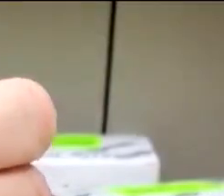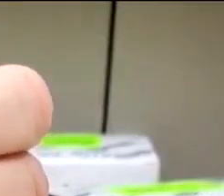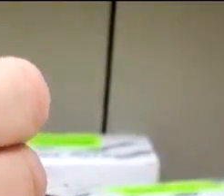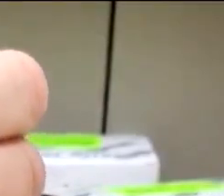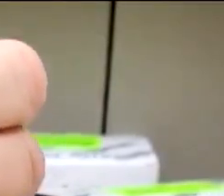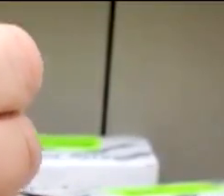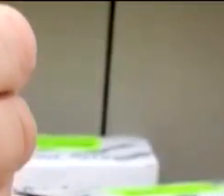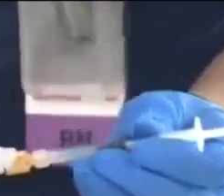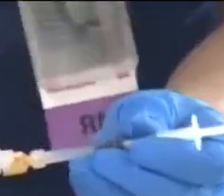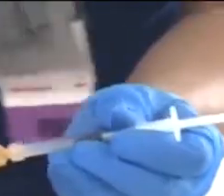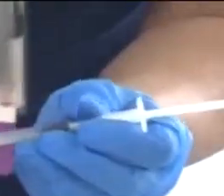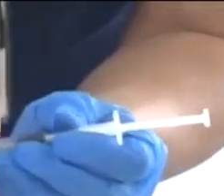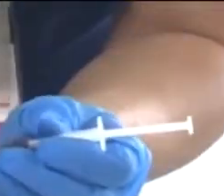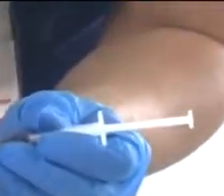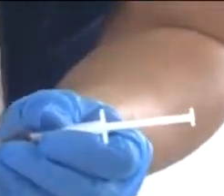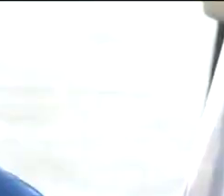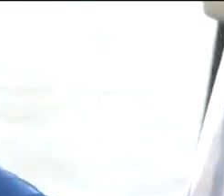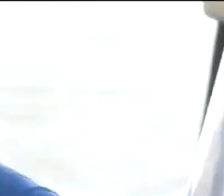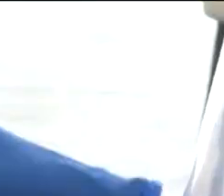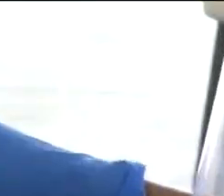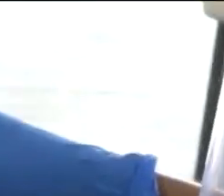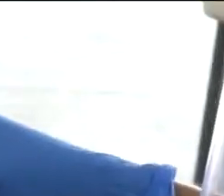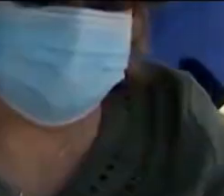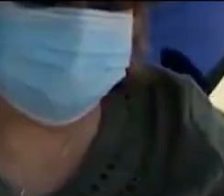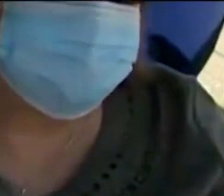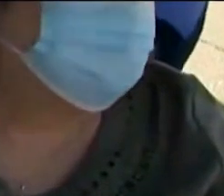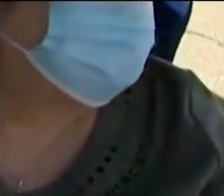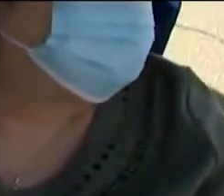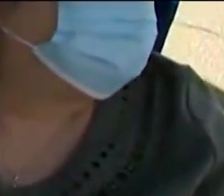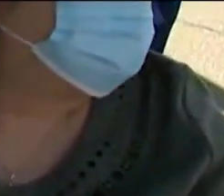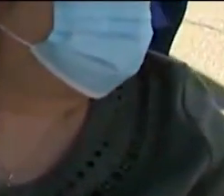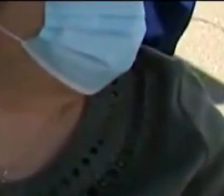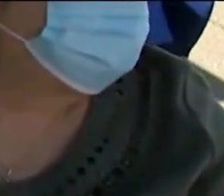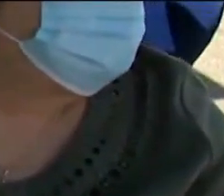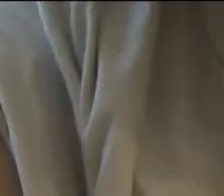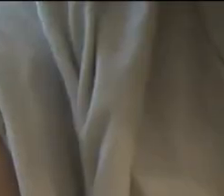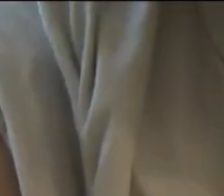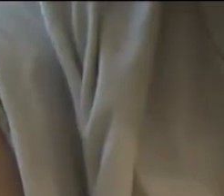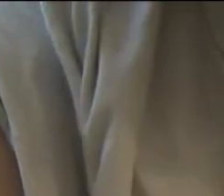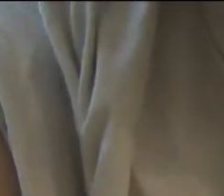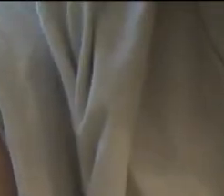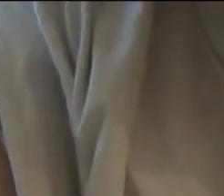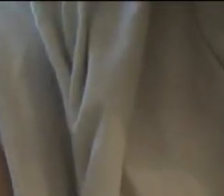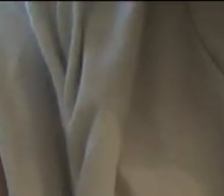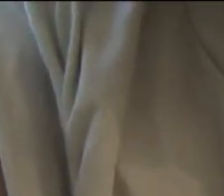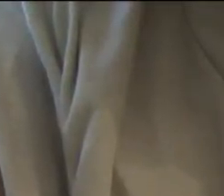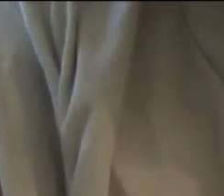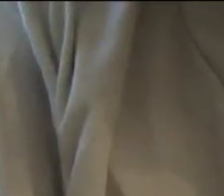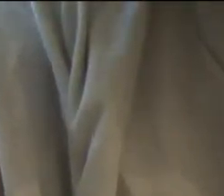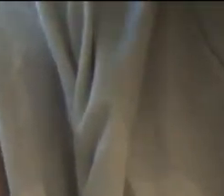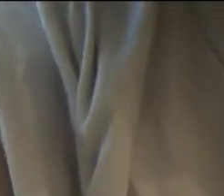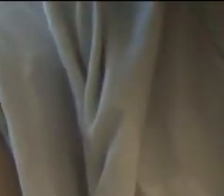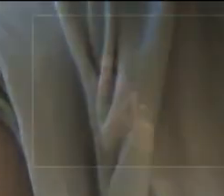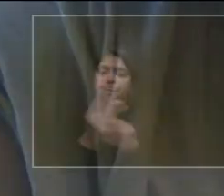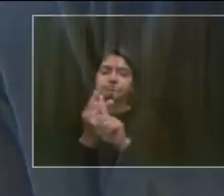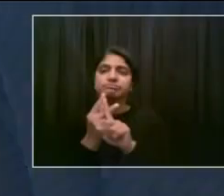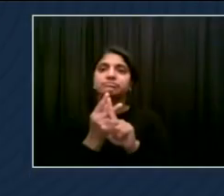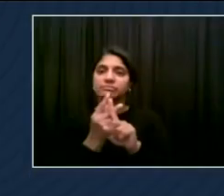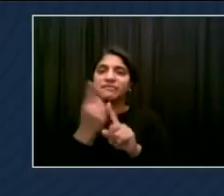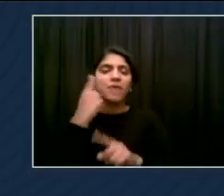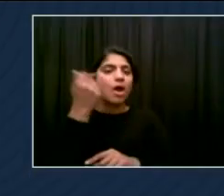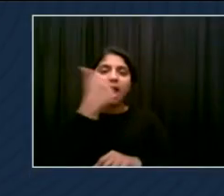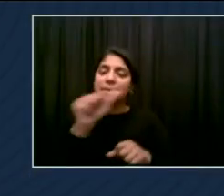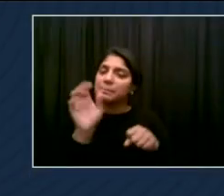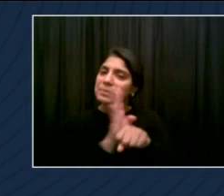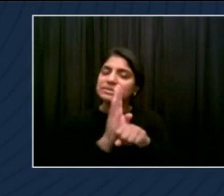all private sector employees get at least one dose of the vaccine by December 27th, a mandate currently being challenged in court.